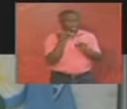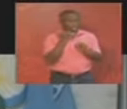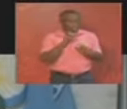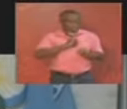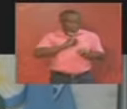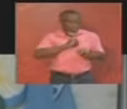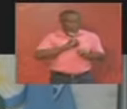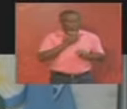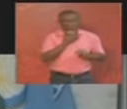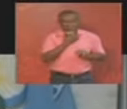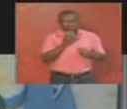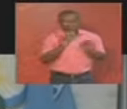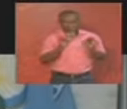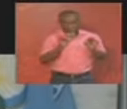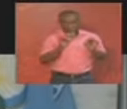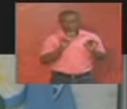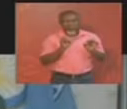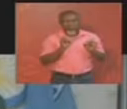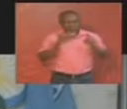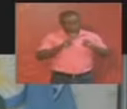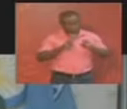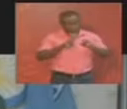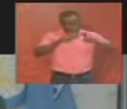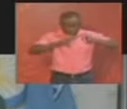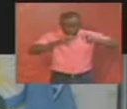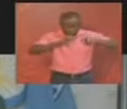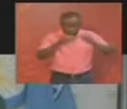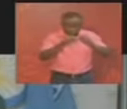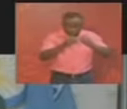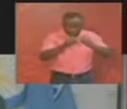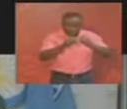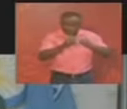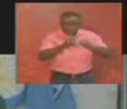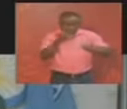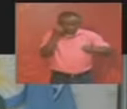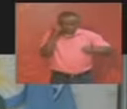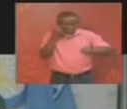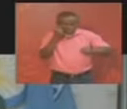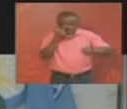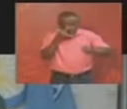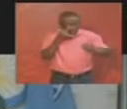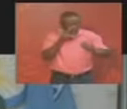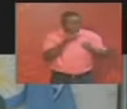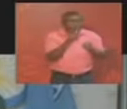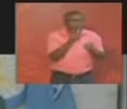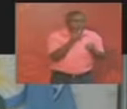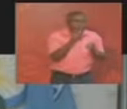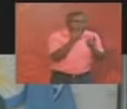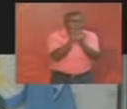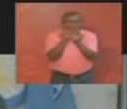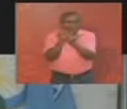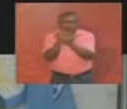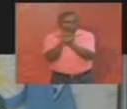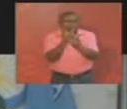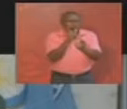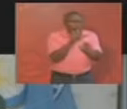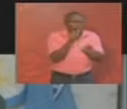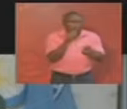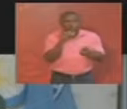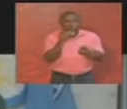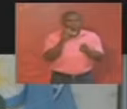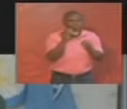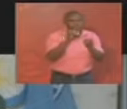primary, secondary, and tertiary contacts to try and detect where the source cases may have been. Now, we have some theories